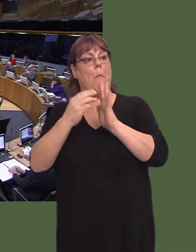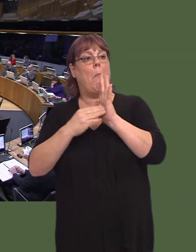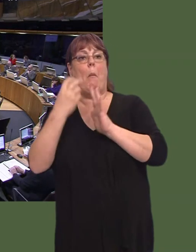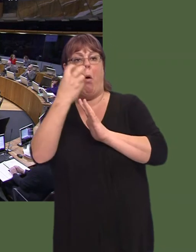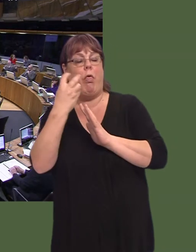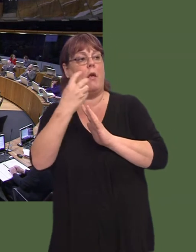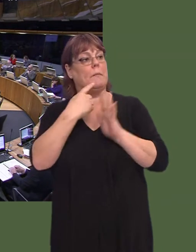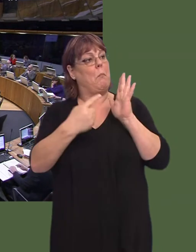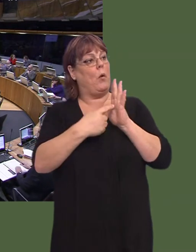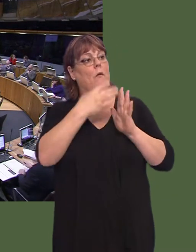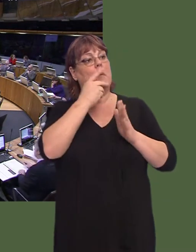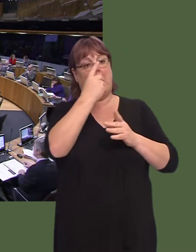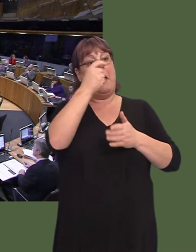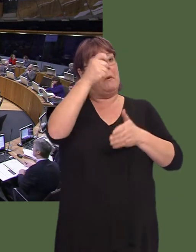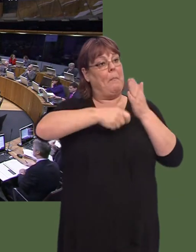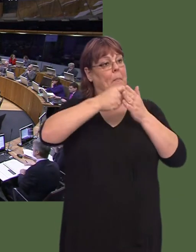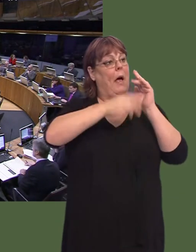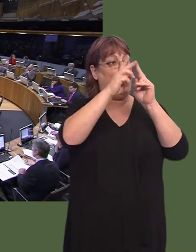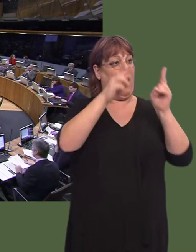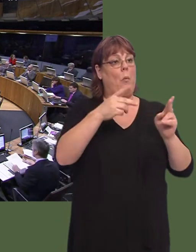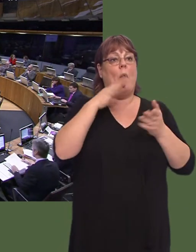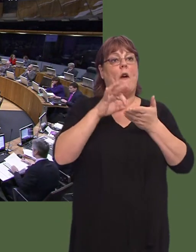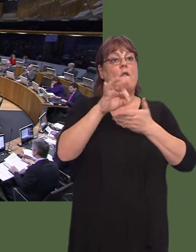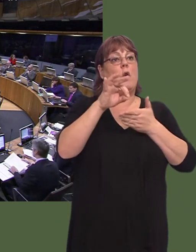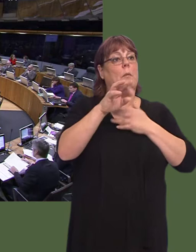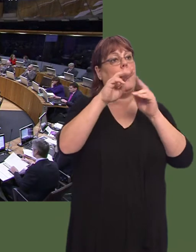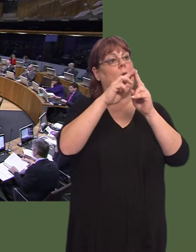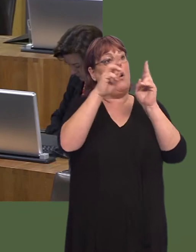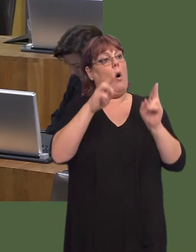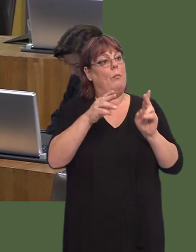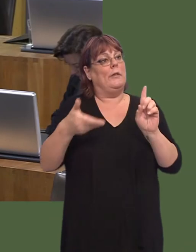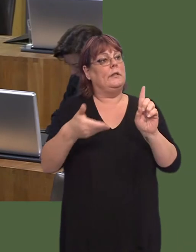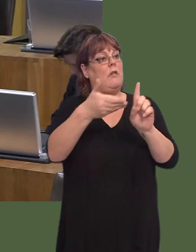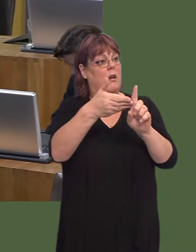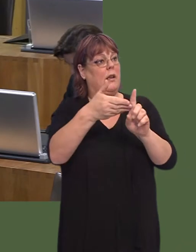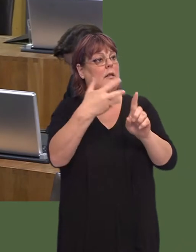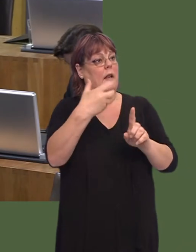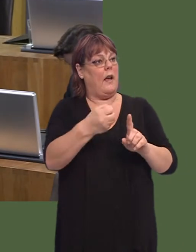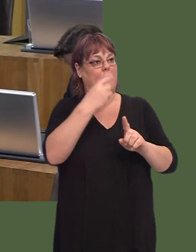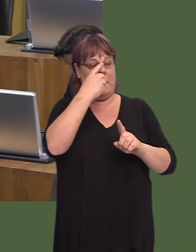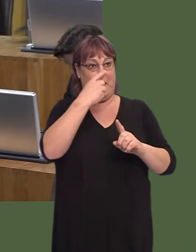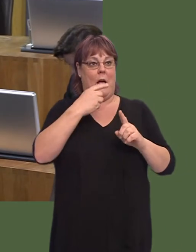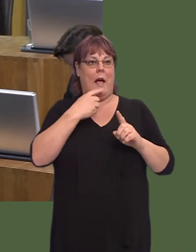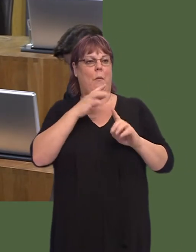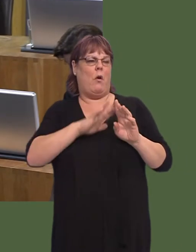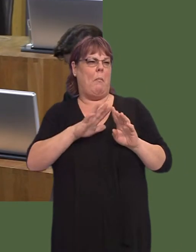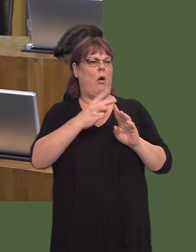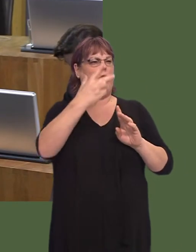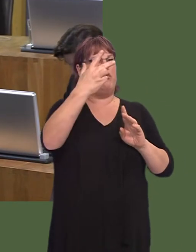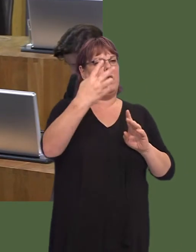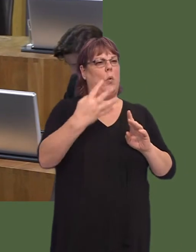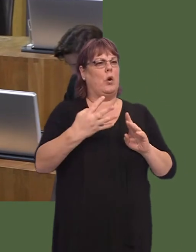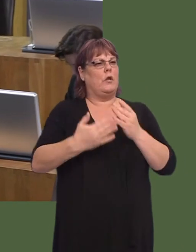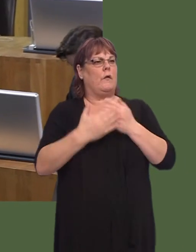priorities. Home ownership is a significant part of our 20,000 affordable homes target, and Help to Buy Wales is supporting this with nearly three quarters